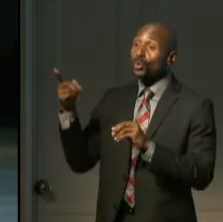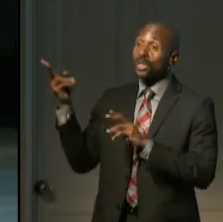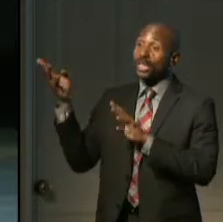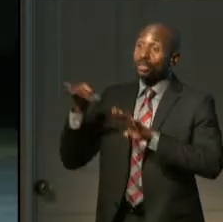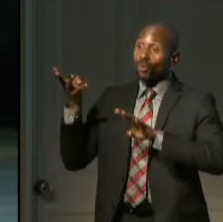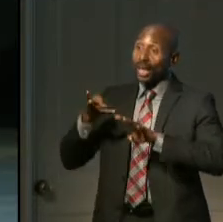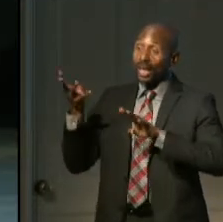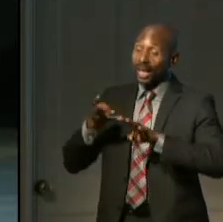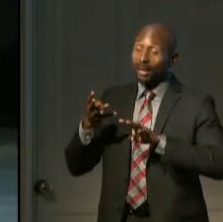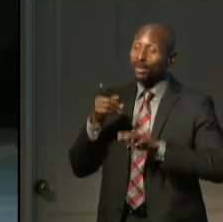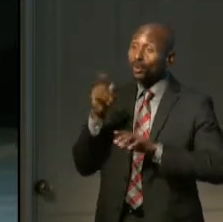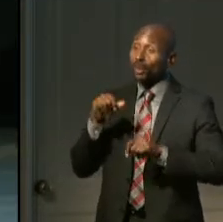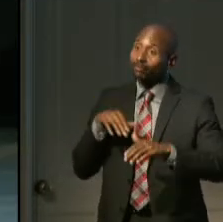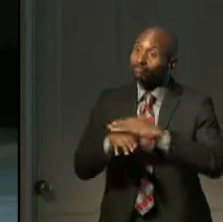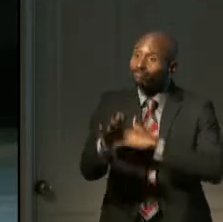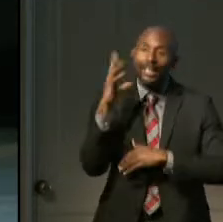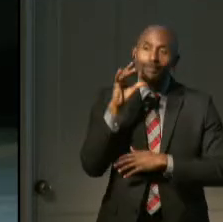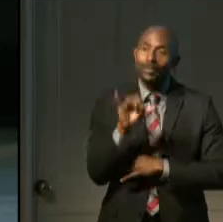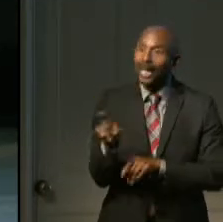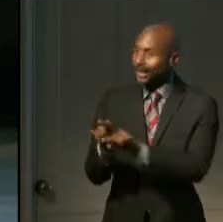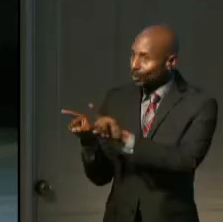Discovery too.